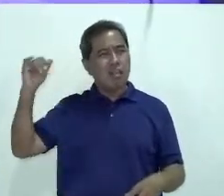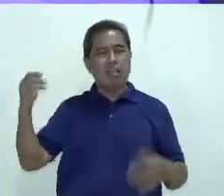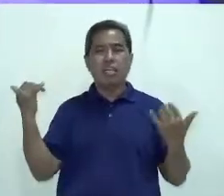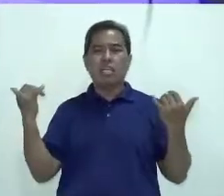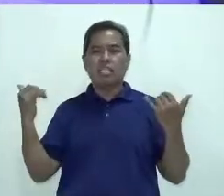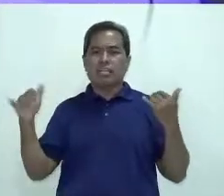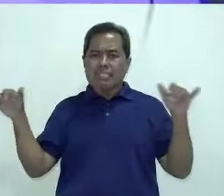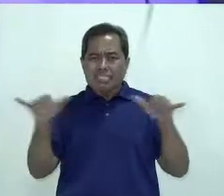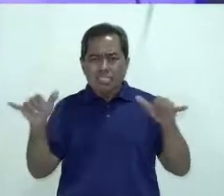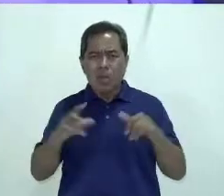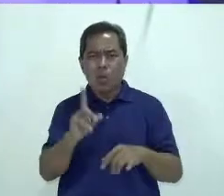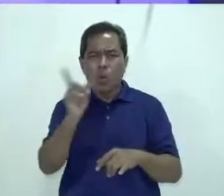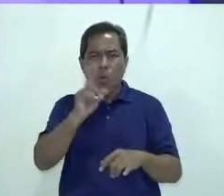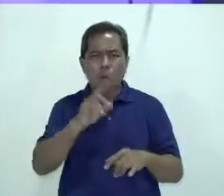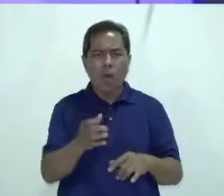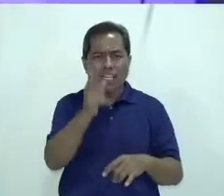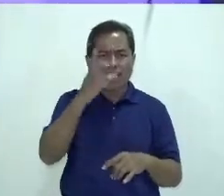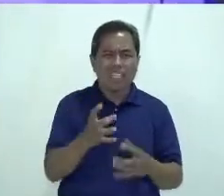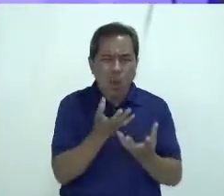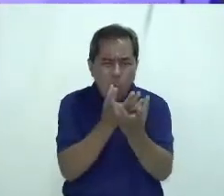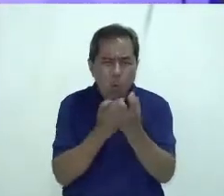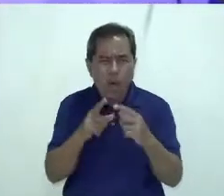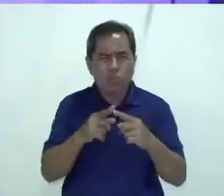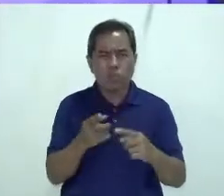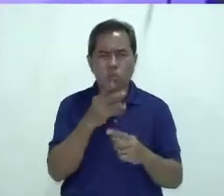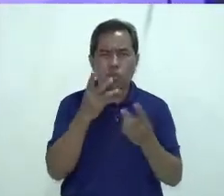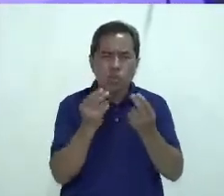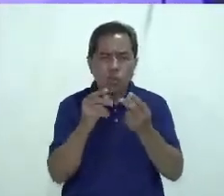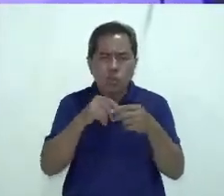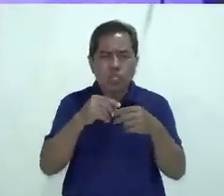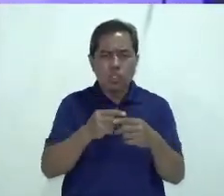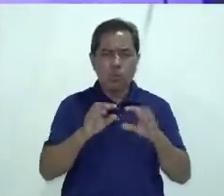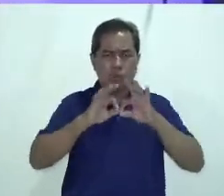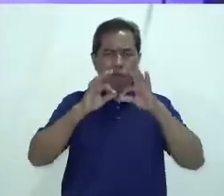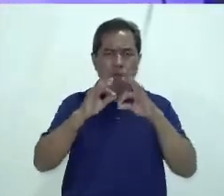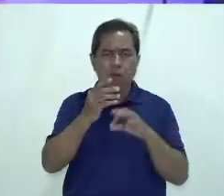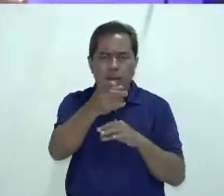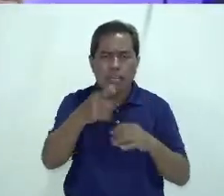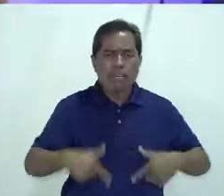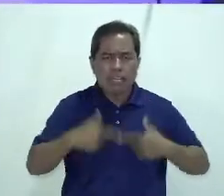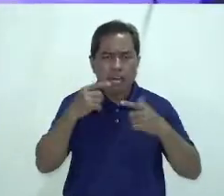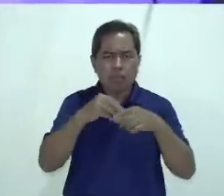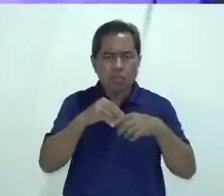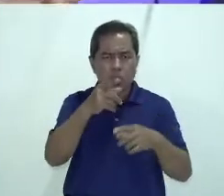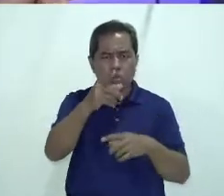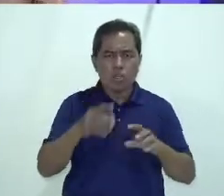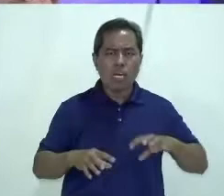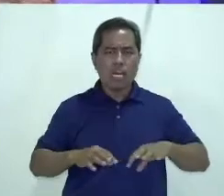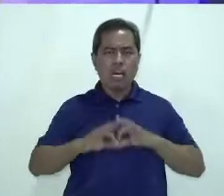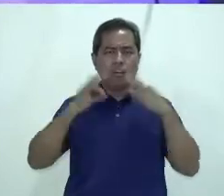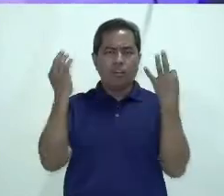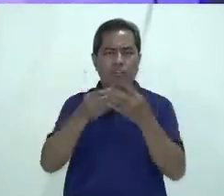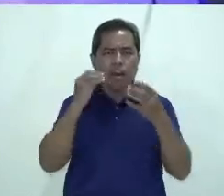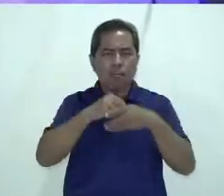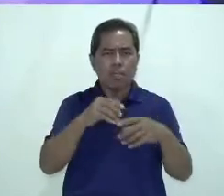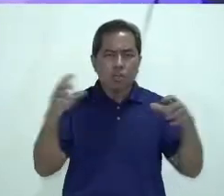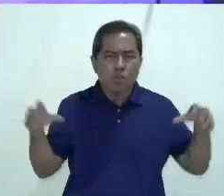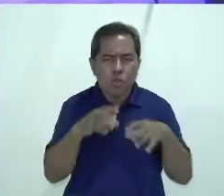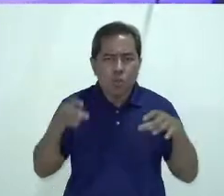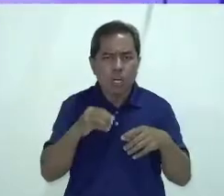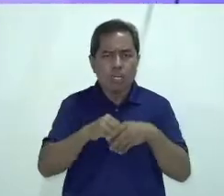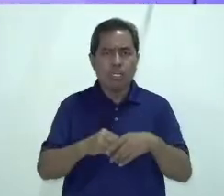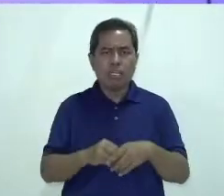do in your life, in your family, in your work, in your circumstances, through sickness, through